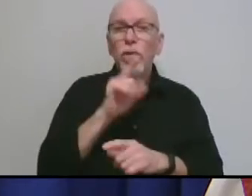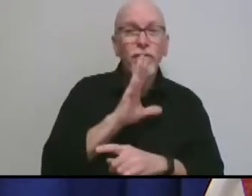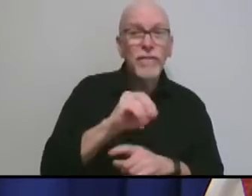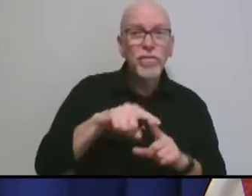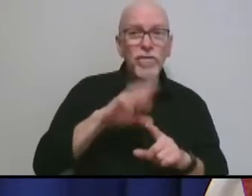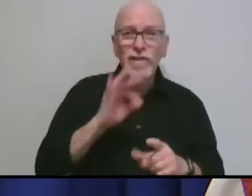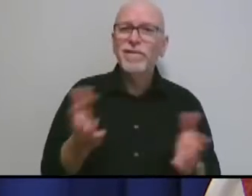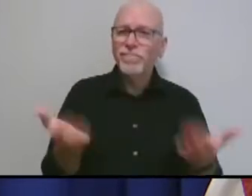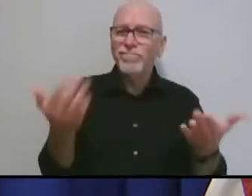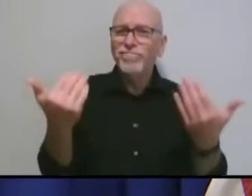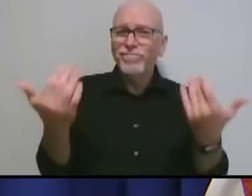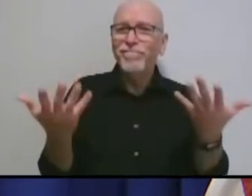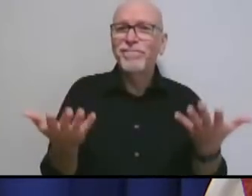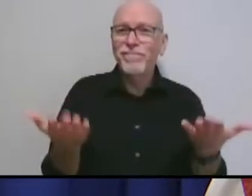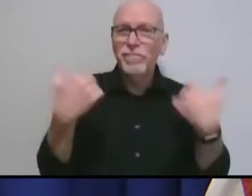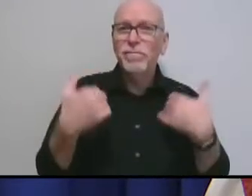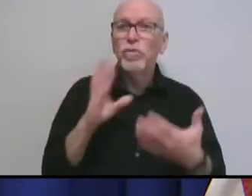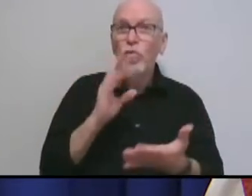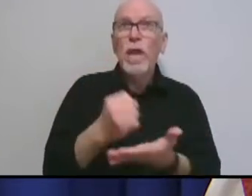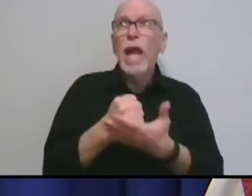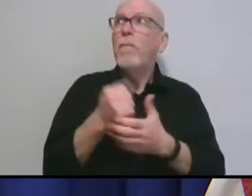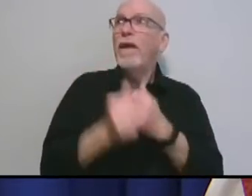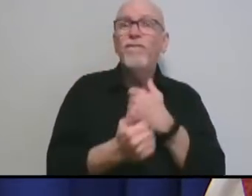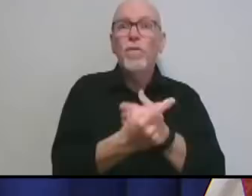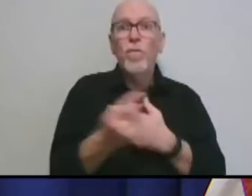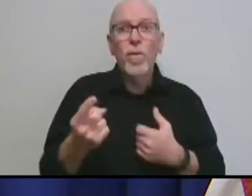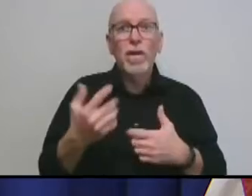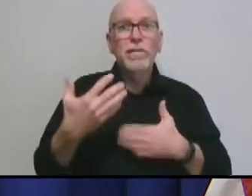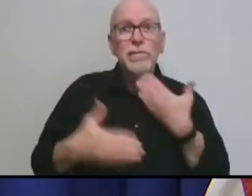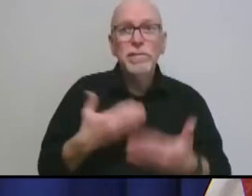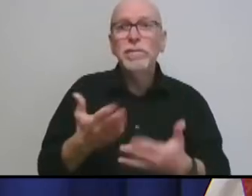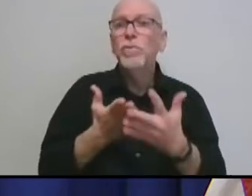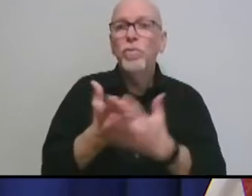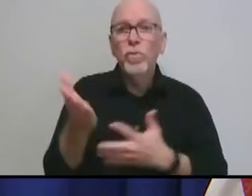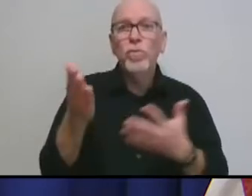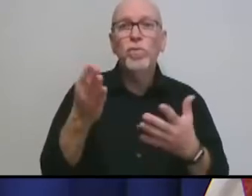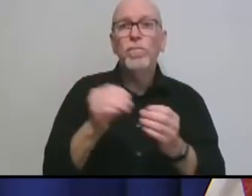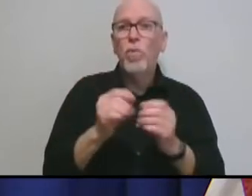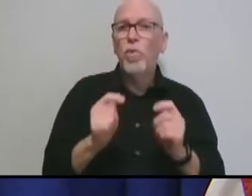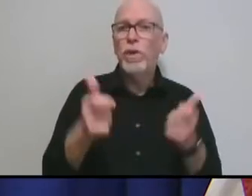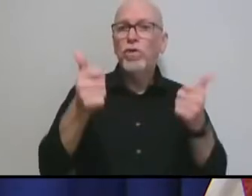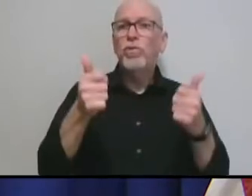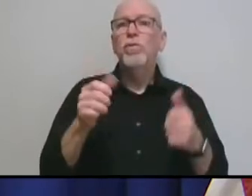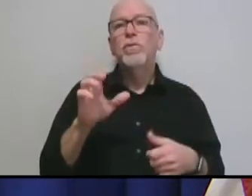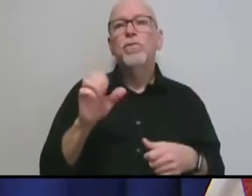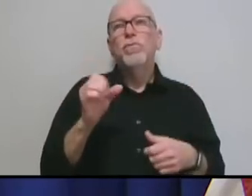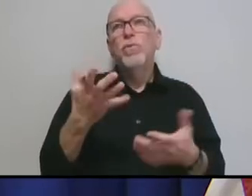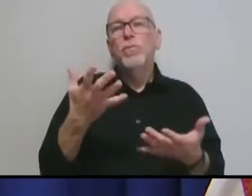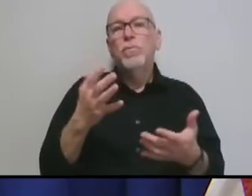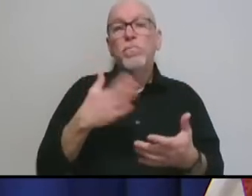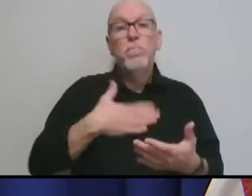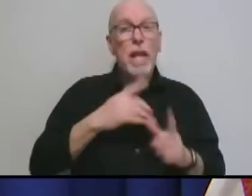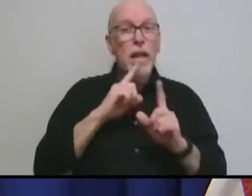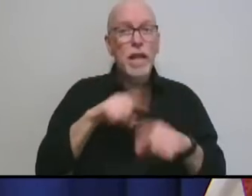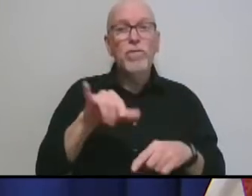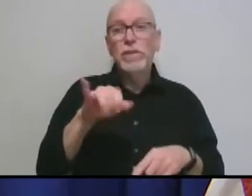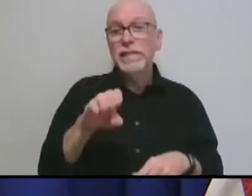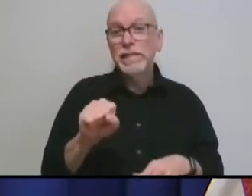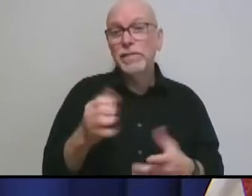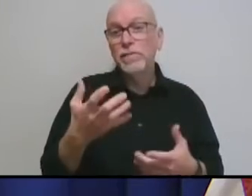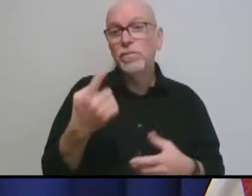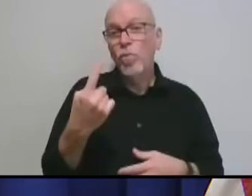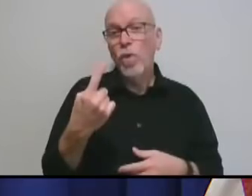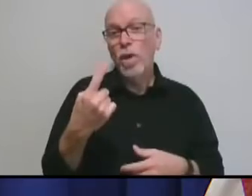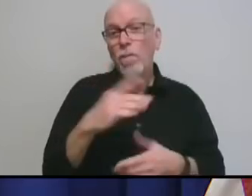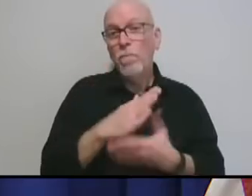up. You're going to help us all get through this sooner. So yes, the short answer is yes. It's one factor,